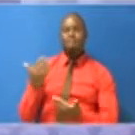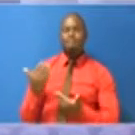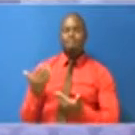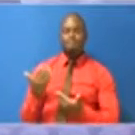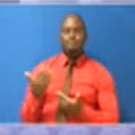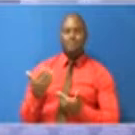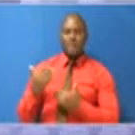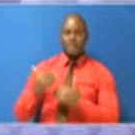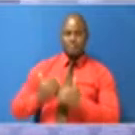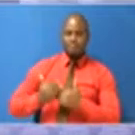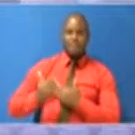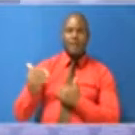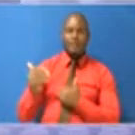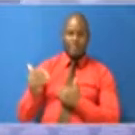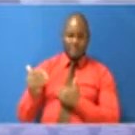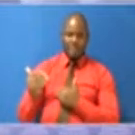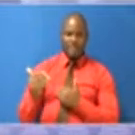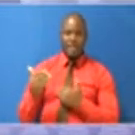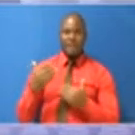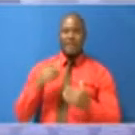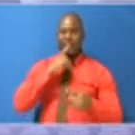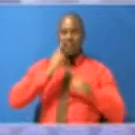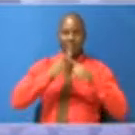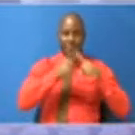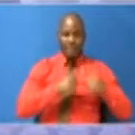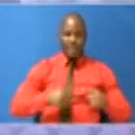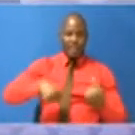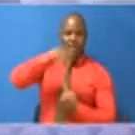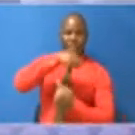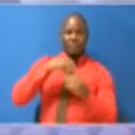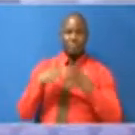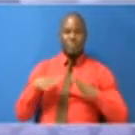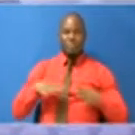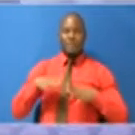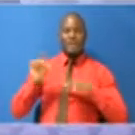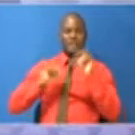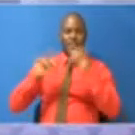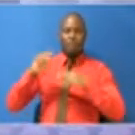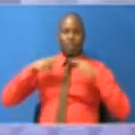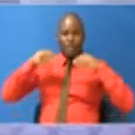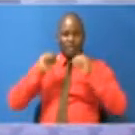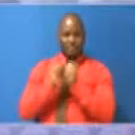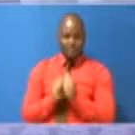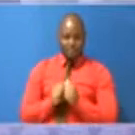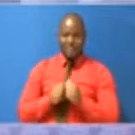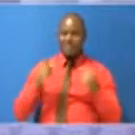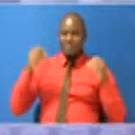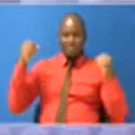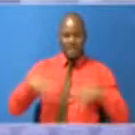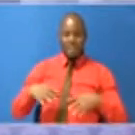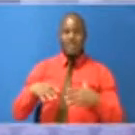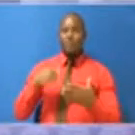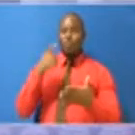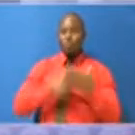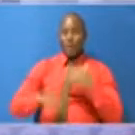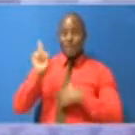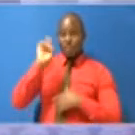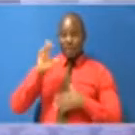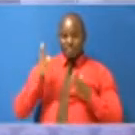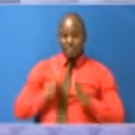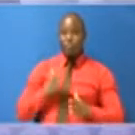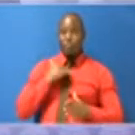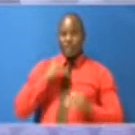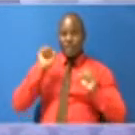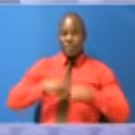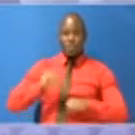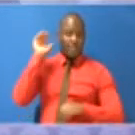know a doorstep away yet they have my body structures and these ones have five star houses you know let's be practical because that is what nairobians want